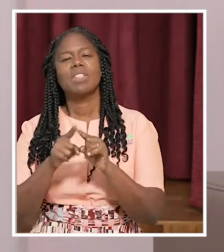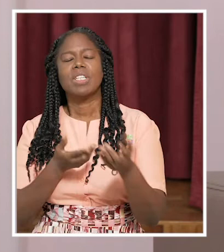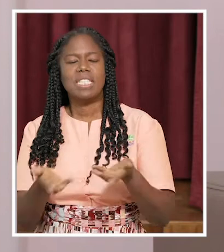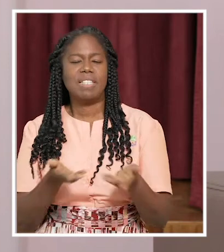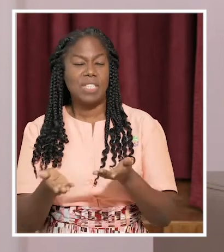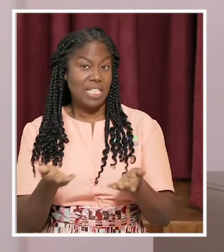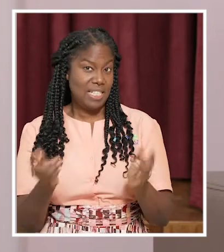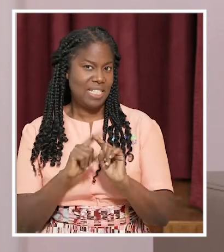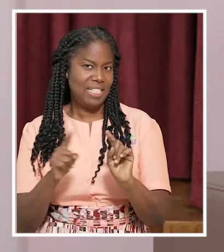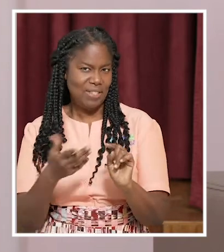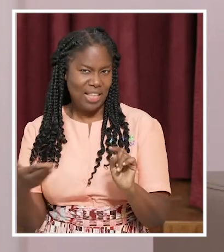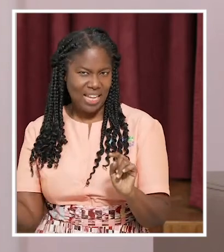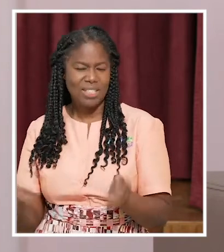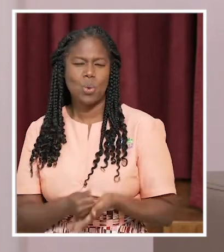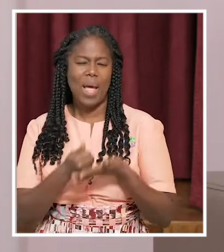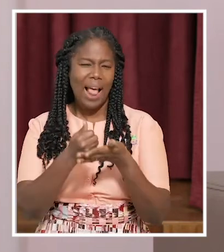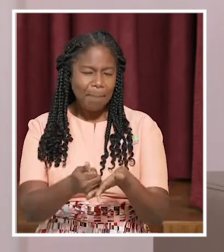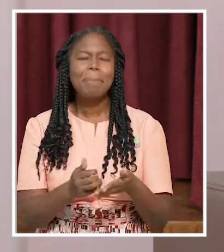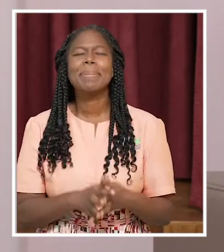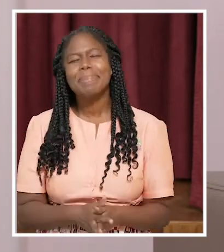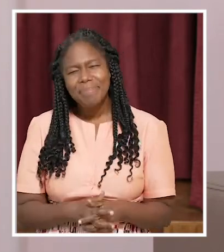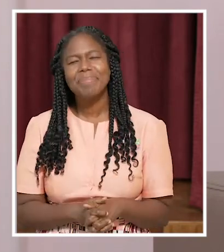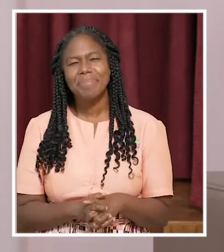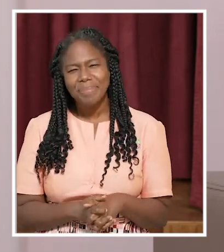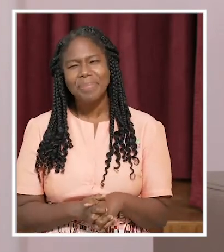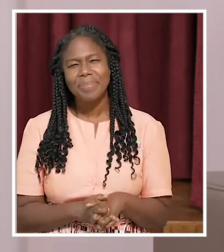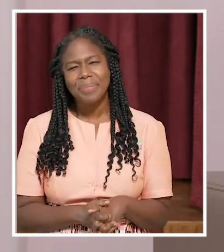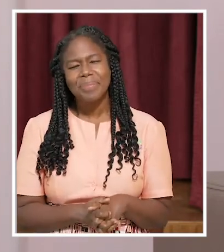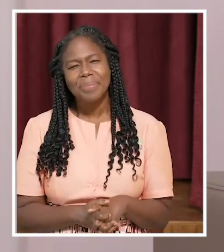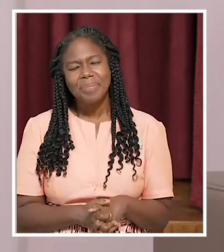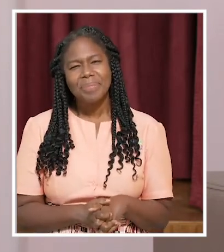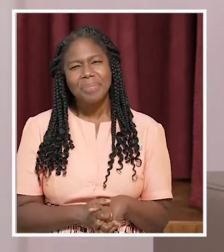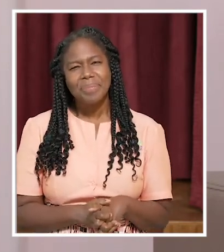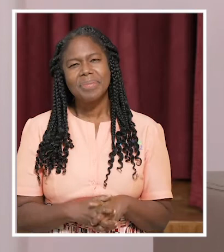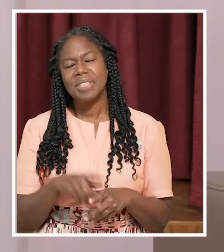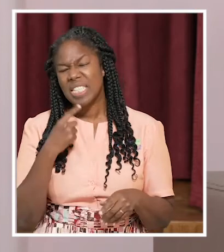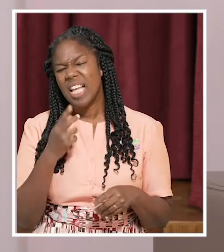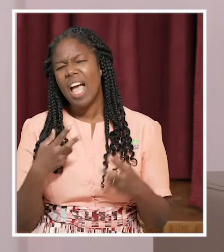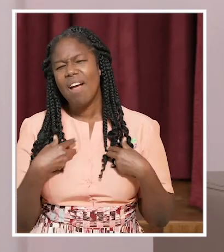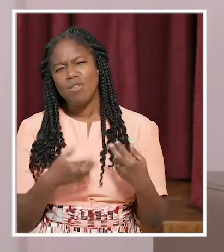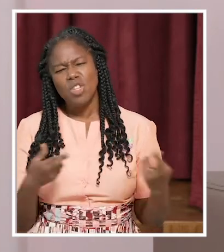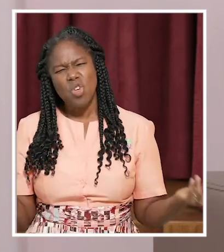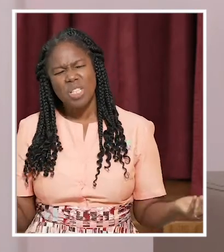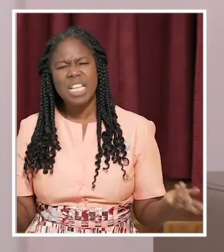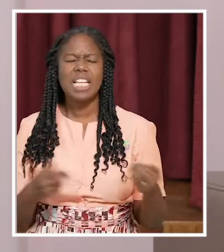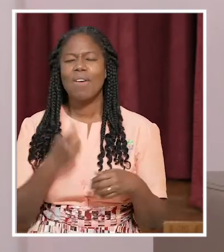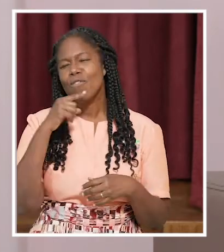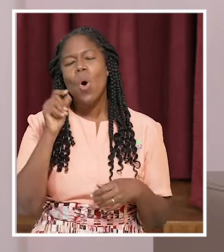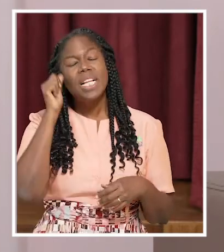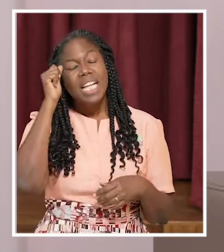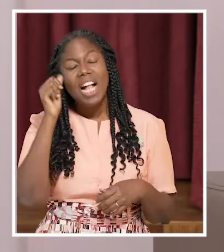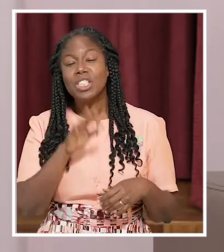for different kinds of disorders. So for instance, there are resources there for domestic violence, there are resources for children,